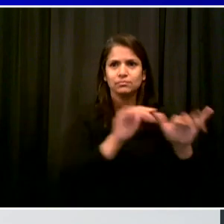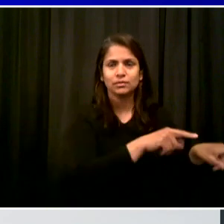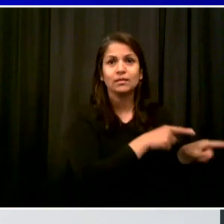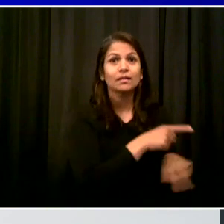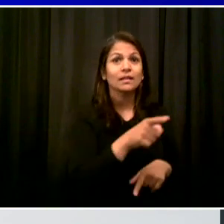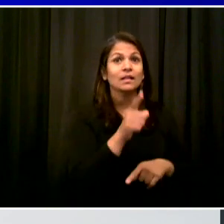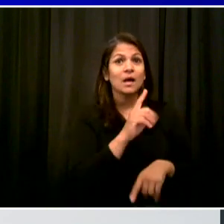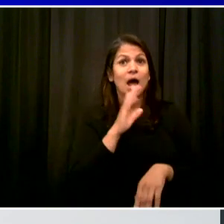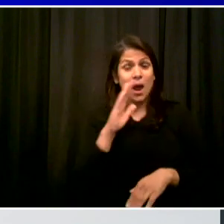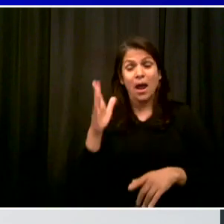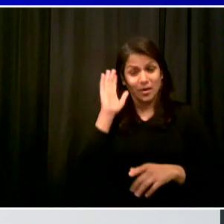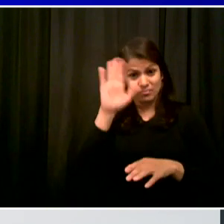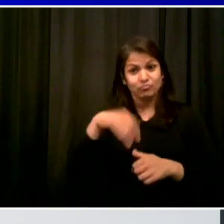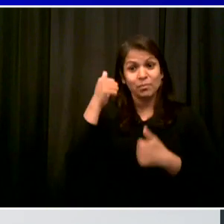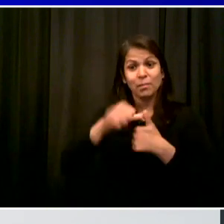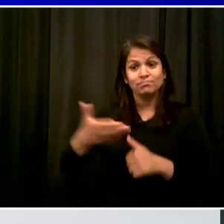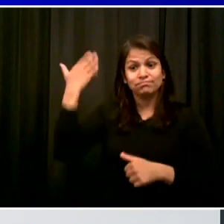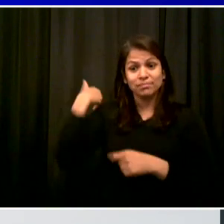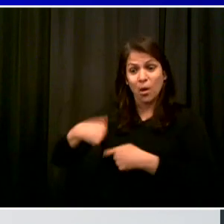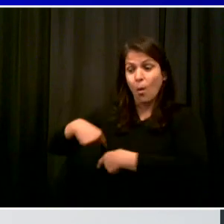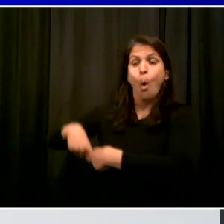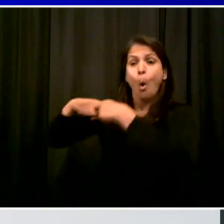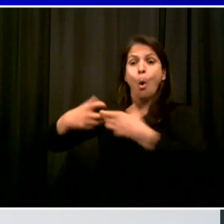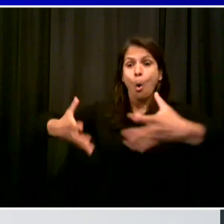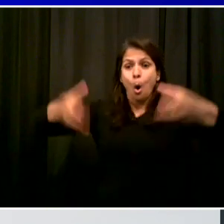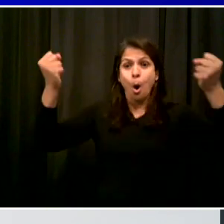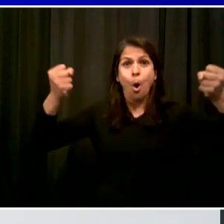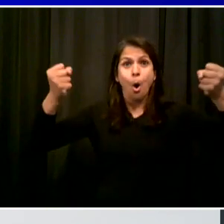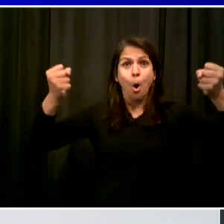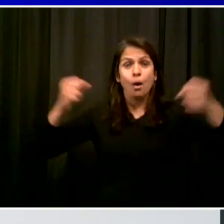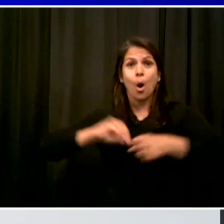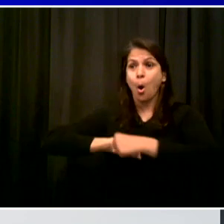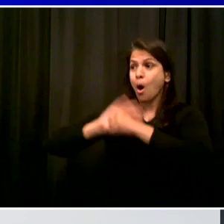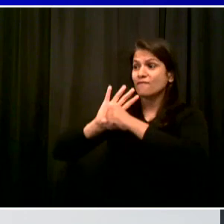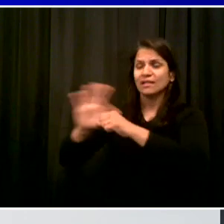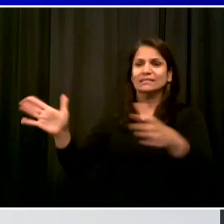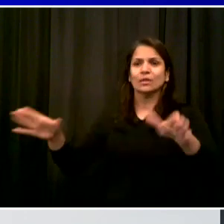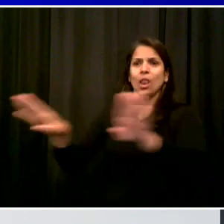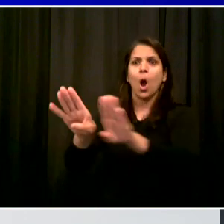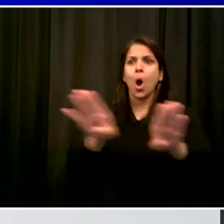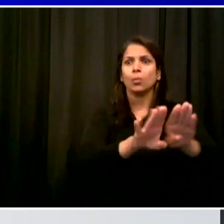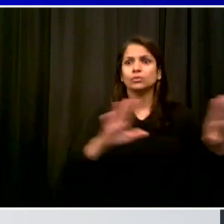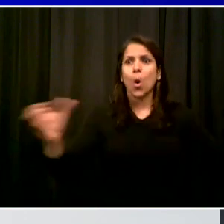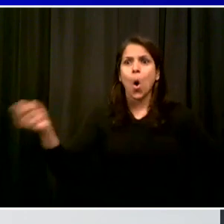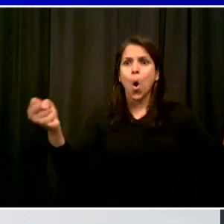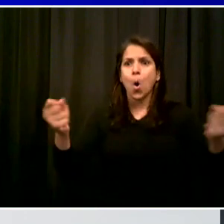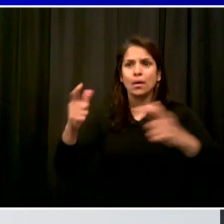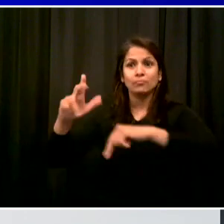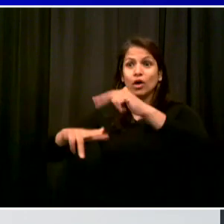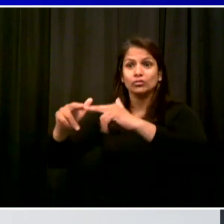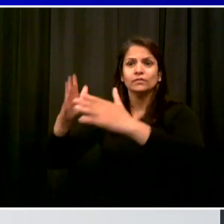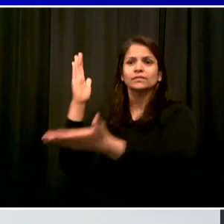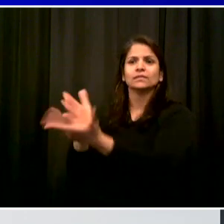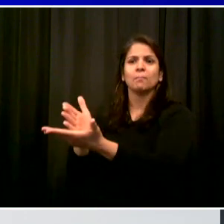That means a lot of New Yorkers will come back to work, but it has to be safe, it has to be healthy. That is the bottom